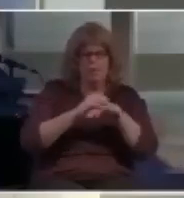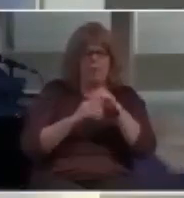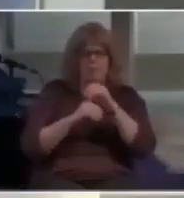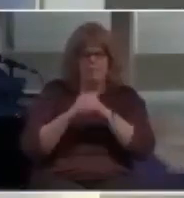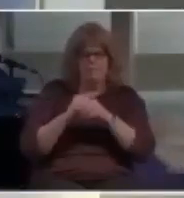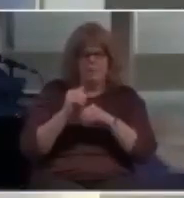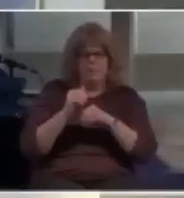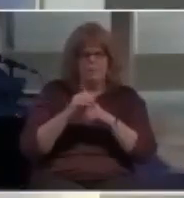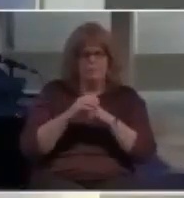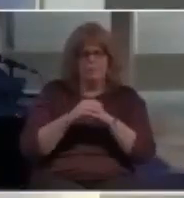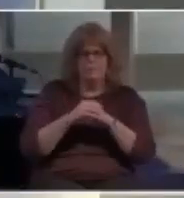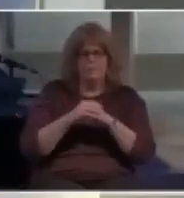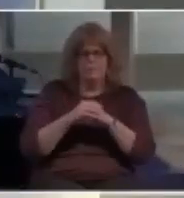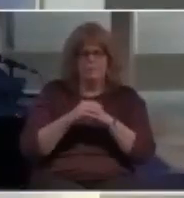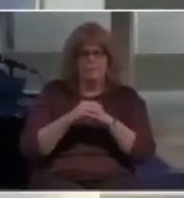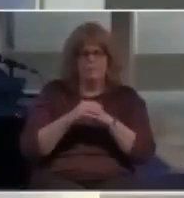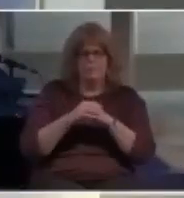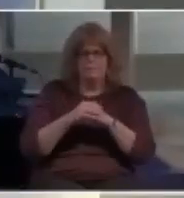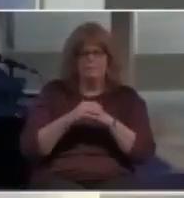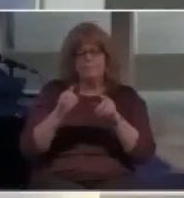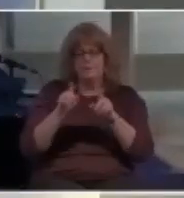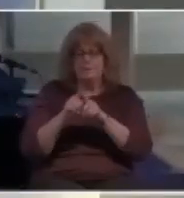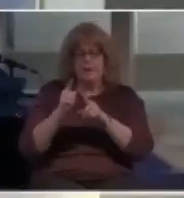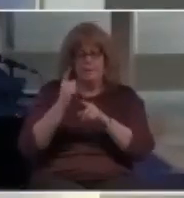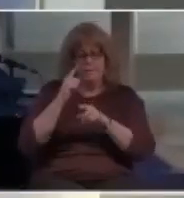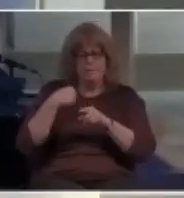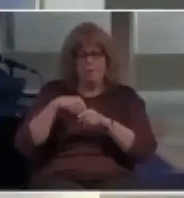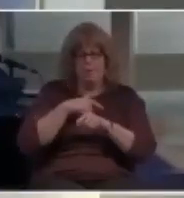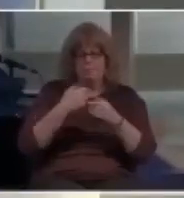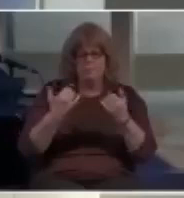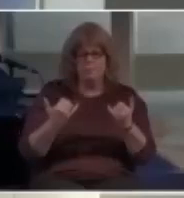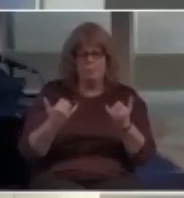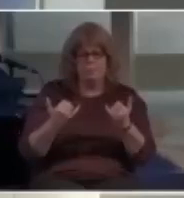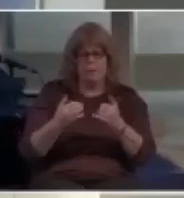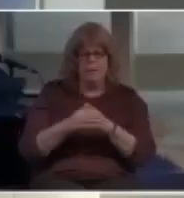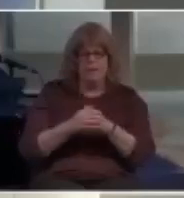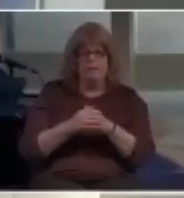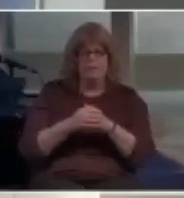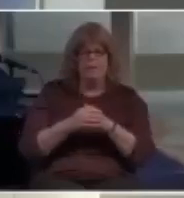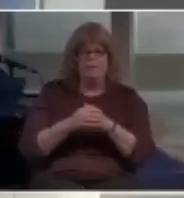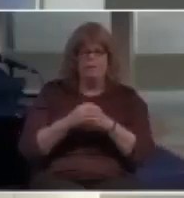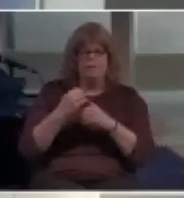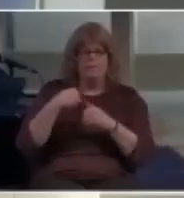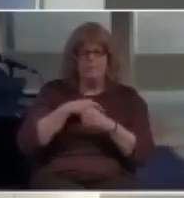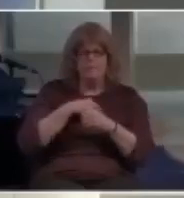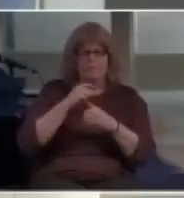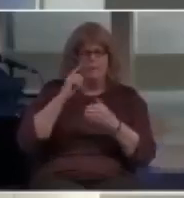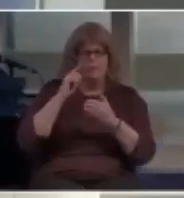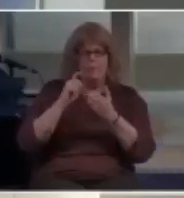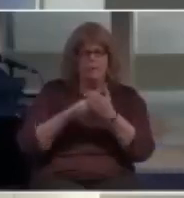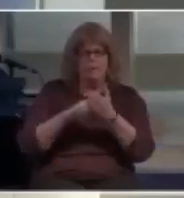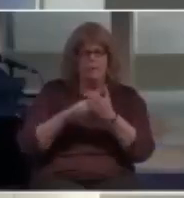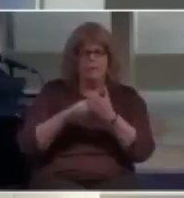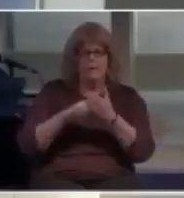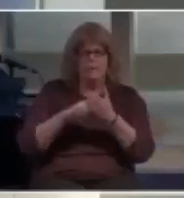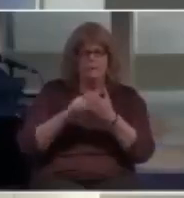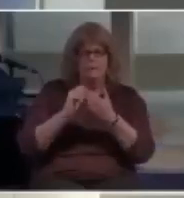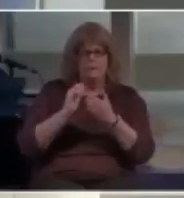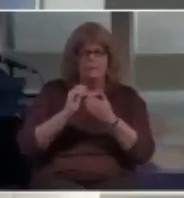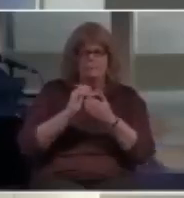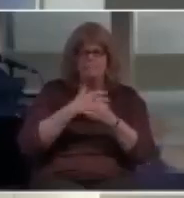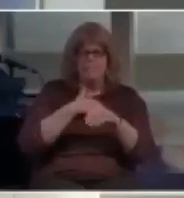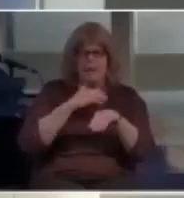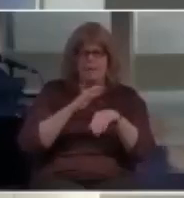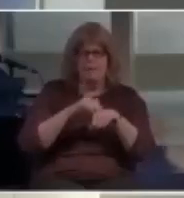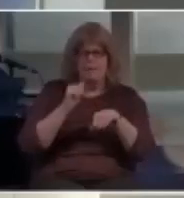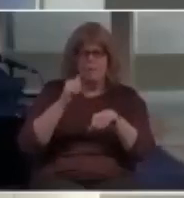comfort. And isn't the same true for us today? That it is recognizing our call, that it